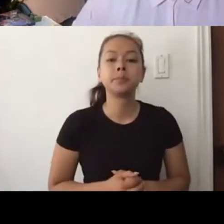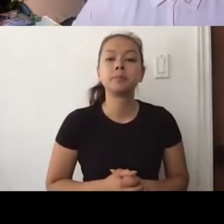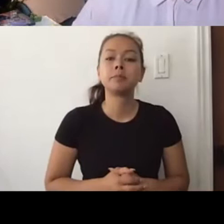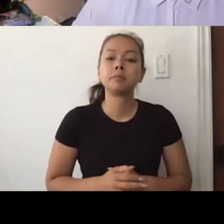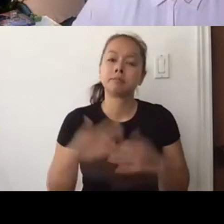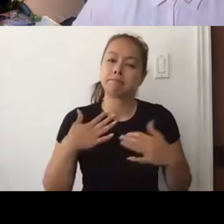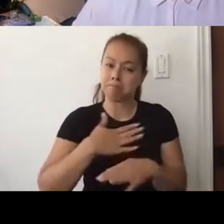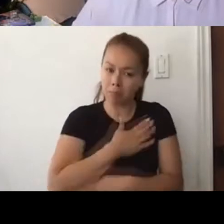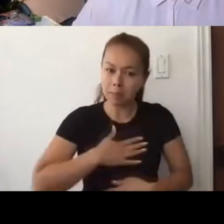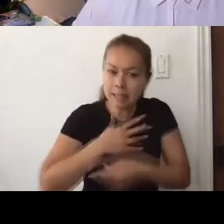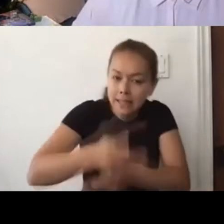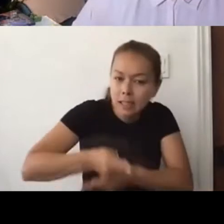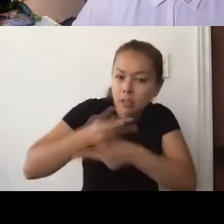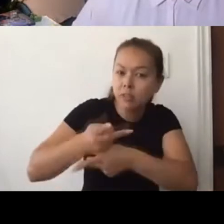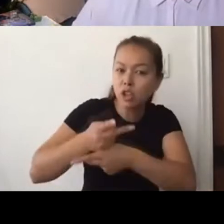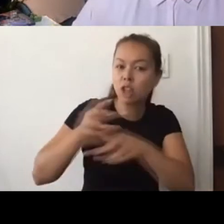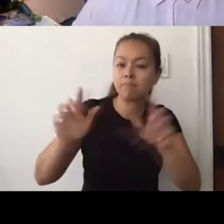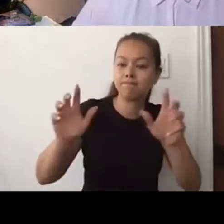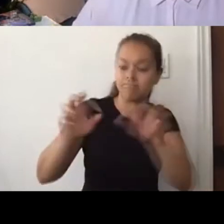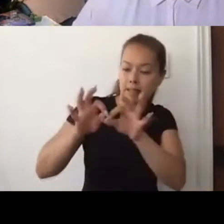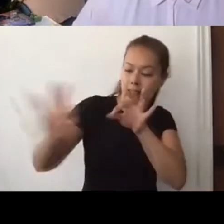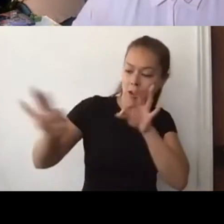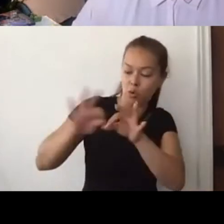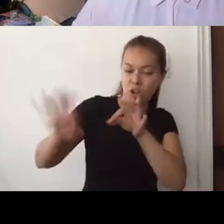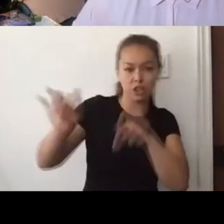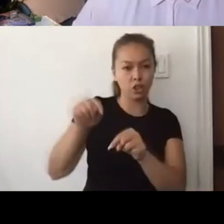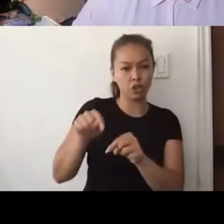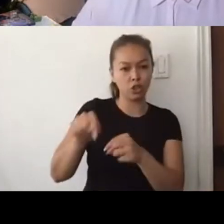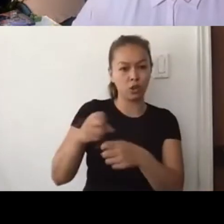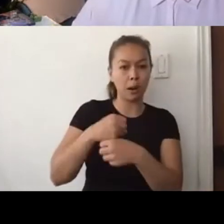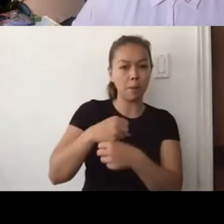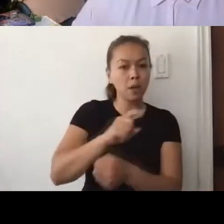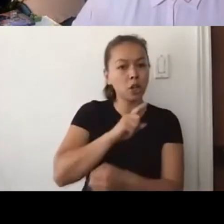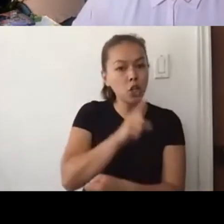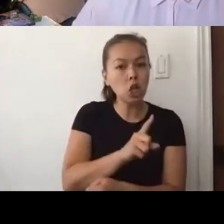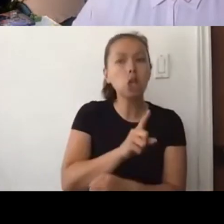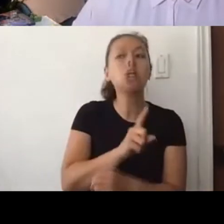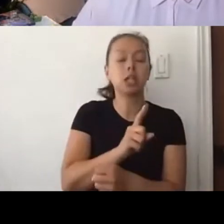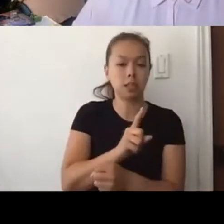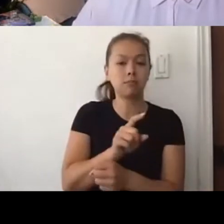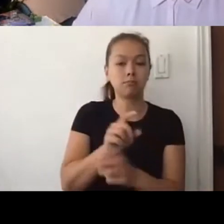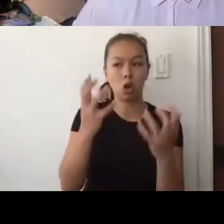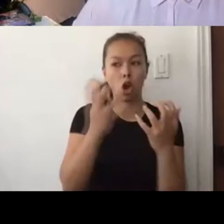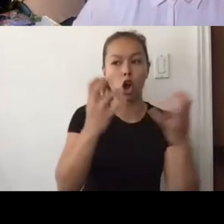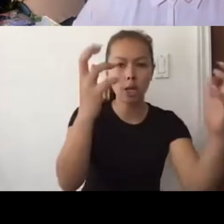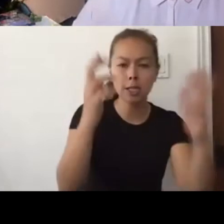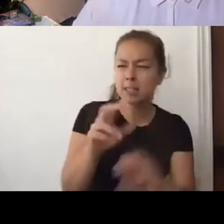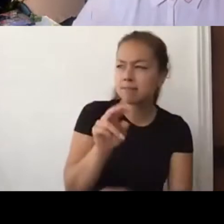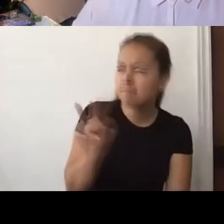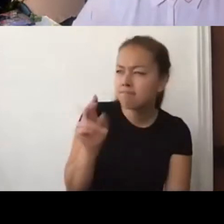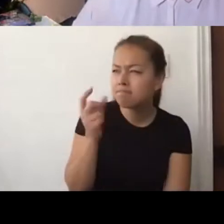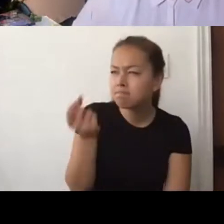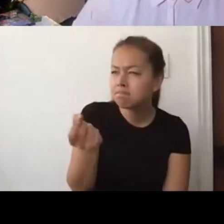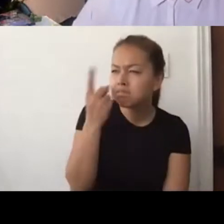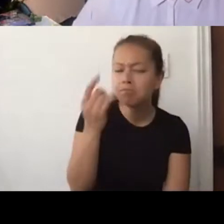really important that language is accessible to our audience. So if you are using technical terms, maybe just take a brief moment to explain what you mean when